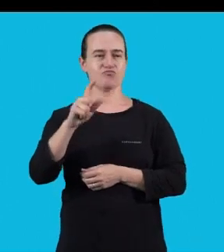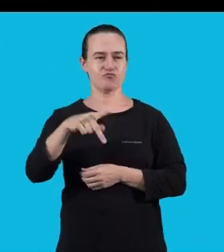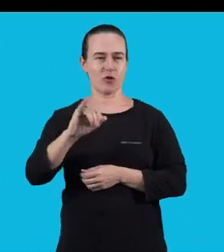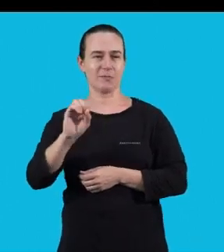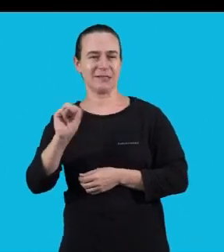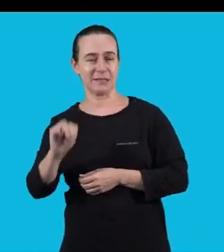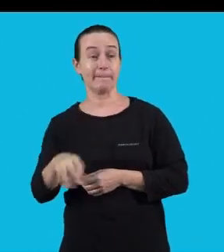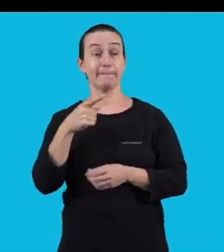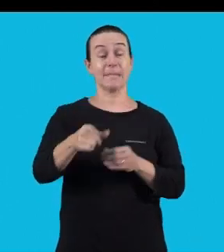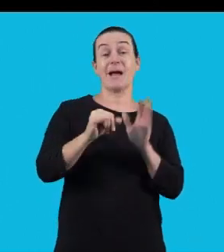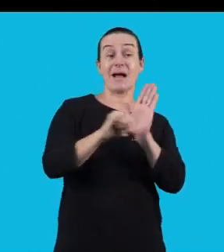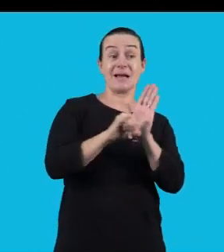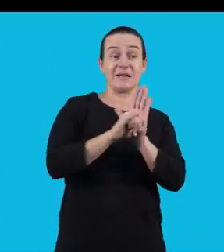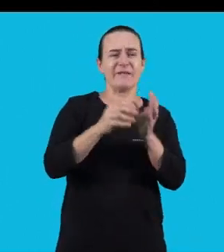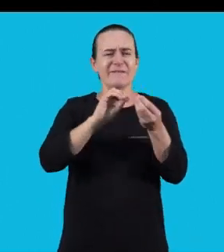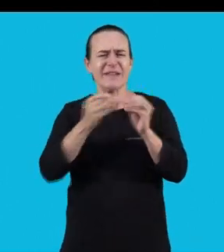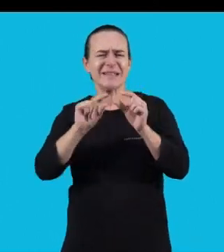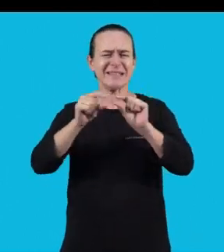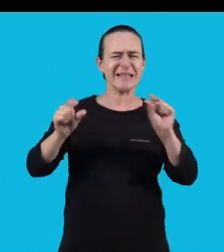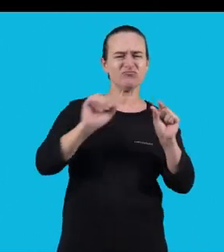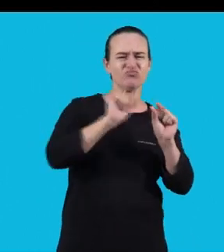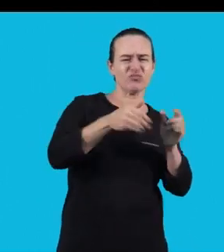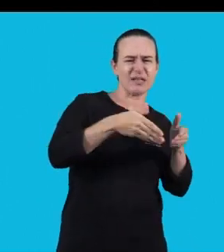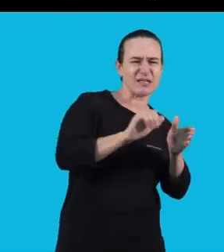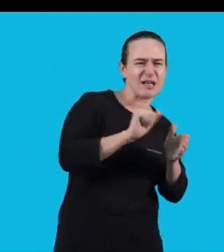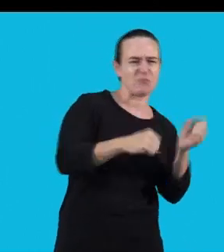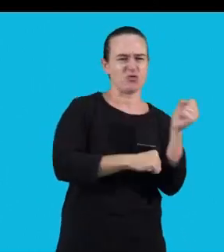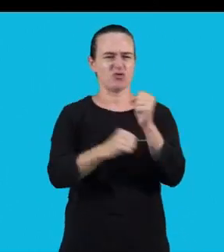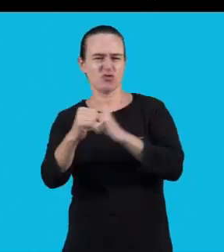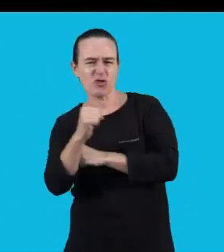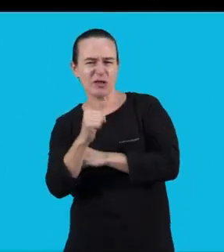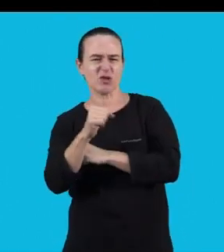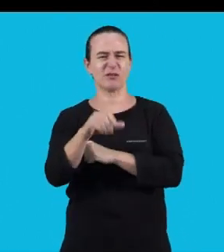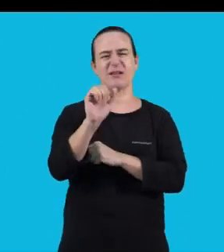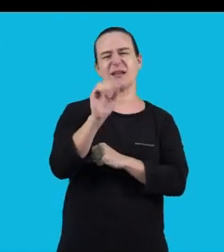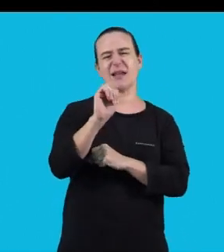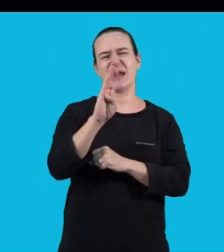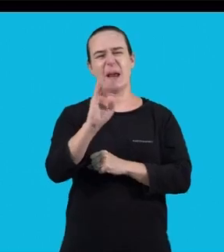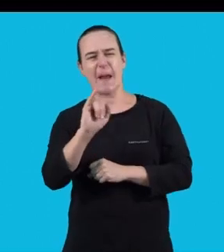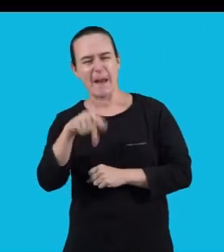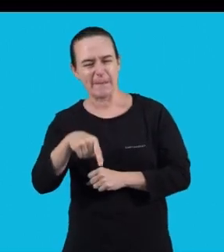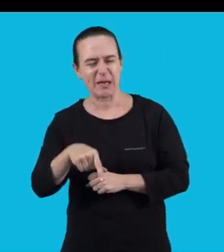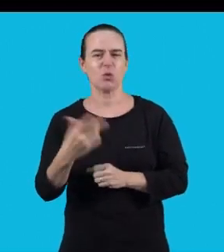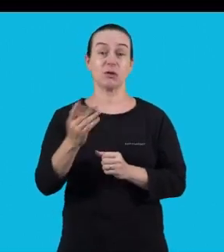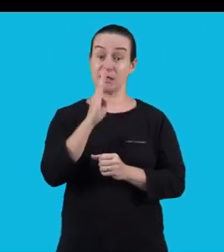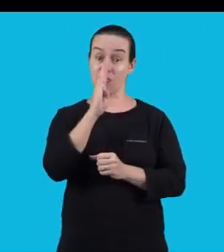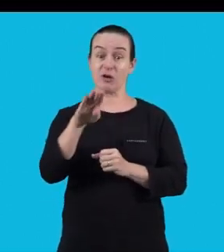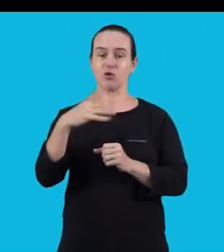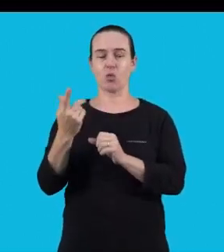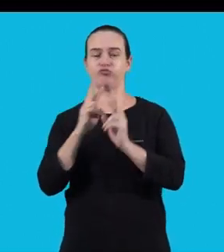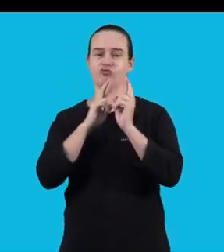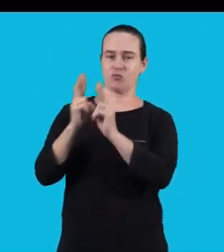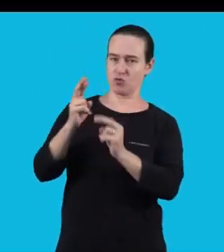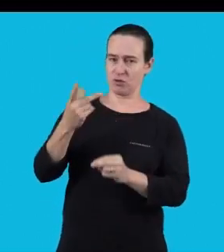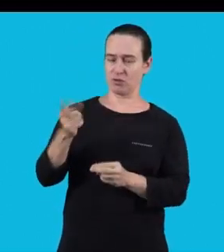type and structure, and also ambiguity, direct or reported speech. Key words